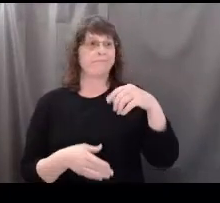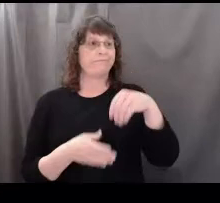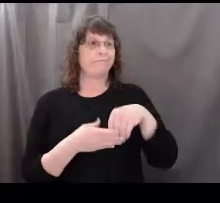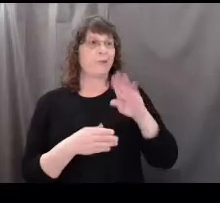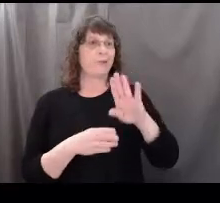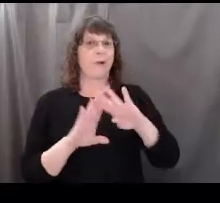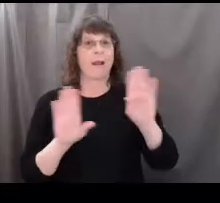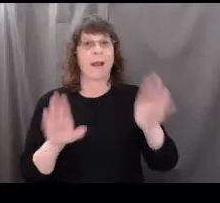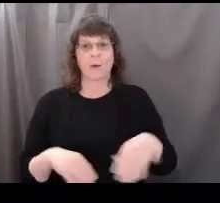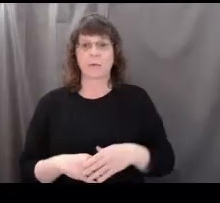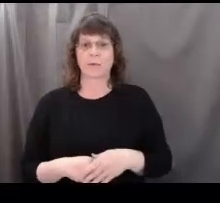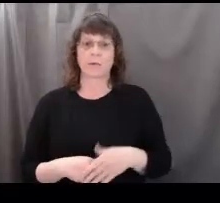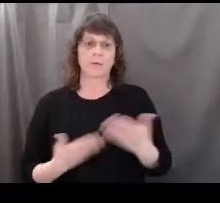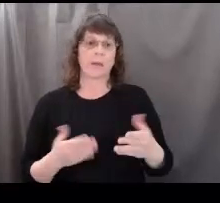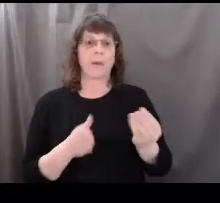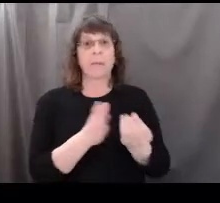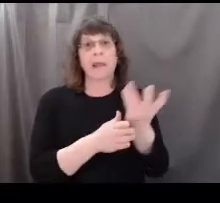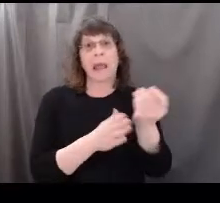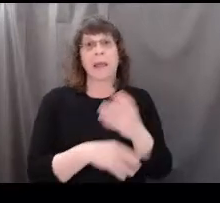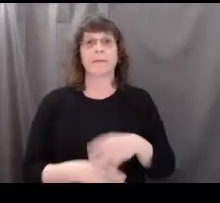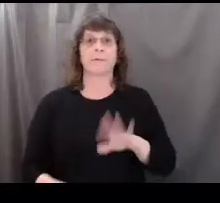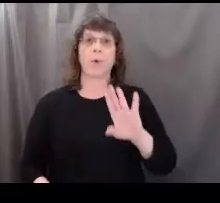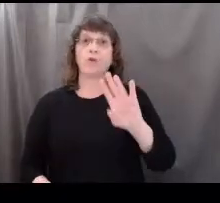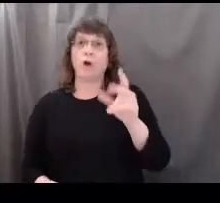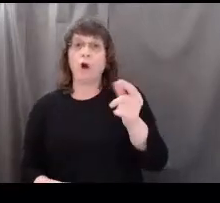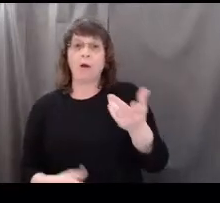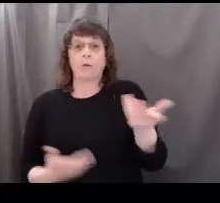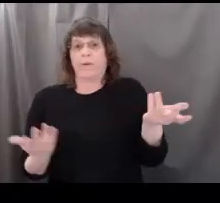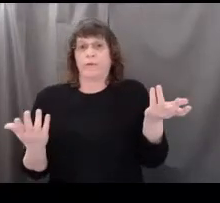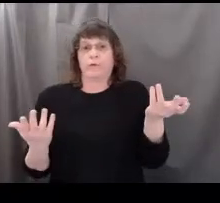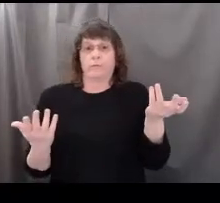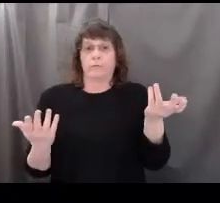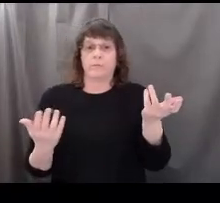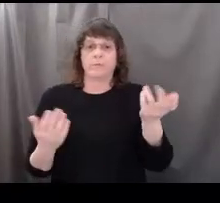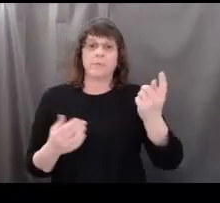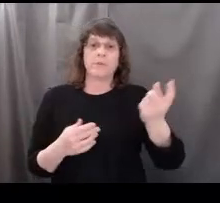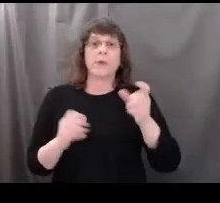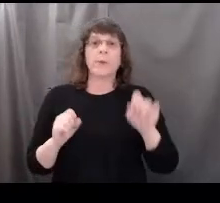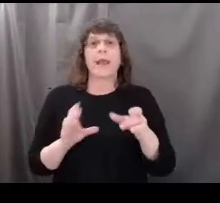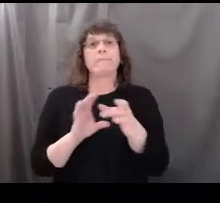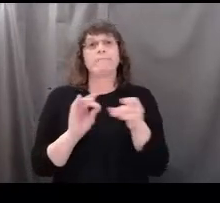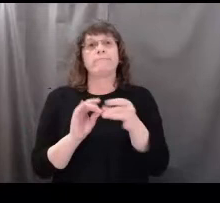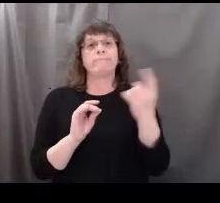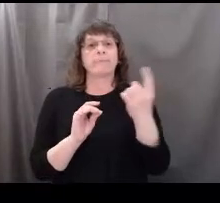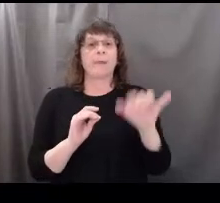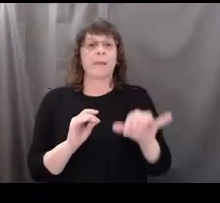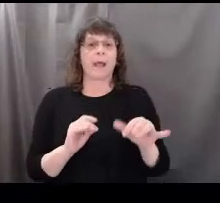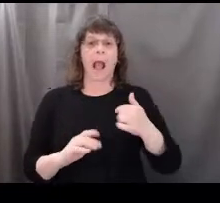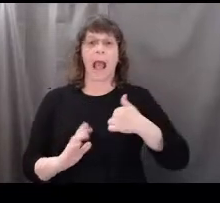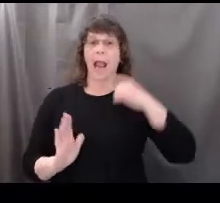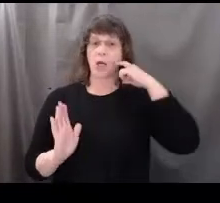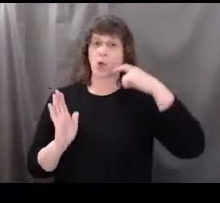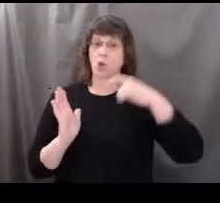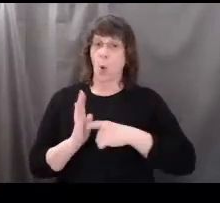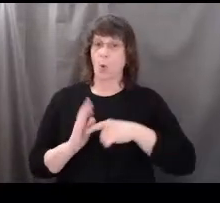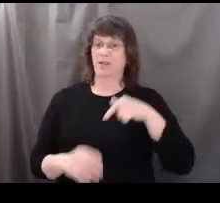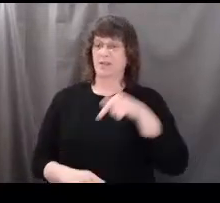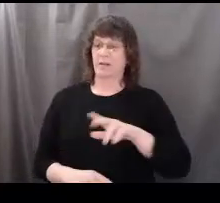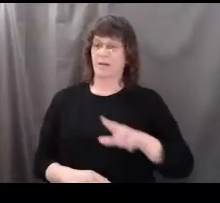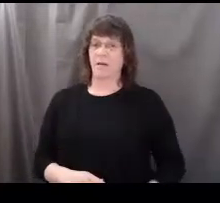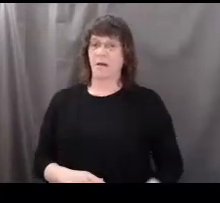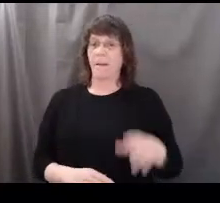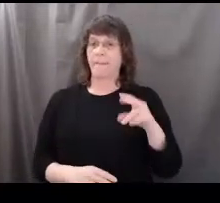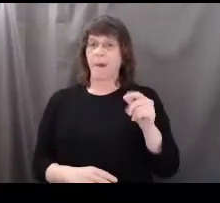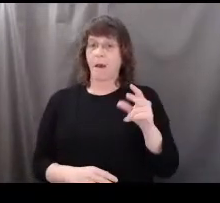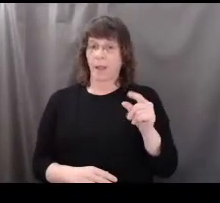in your house, say a plant or your dog or whatever it is, you can say something like, oh, I noticed that